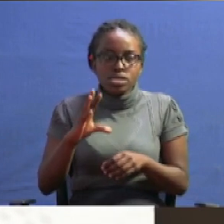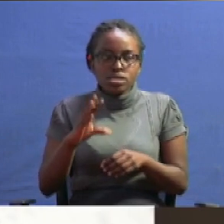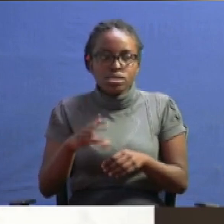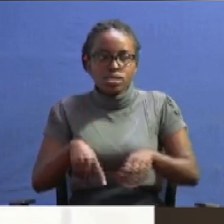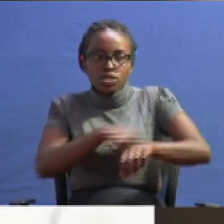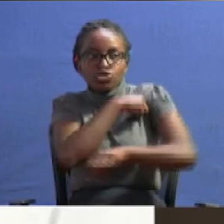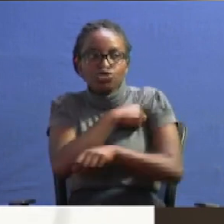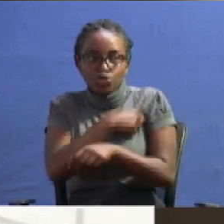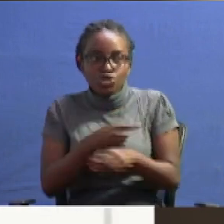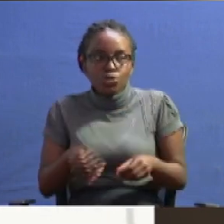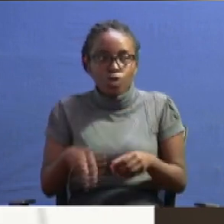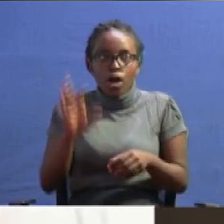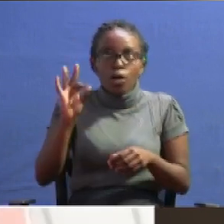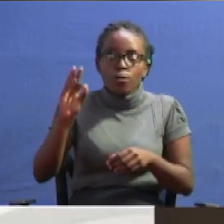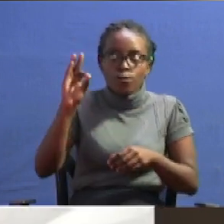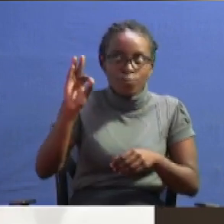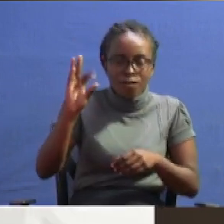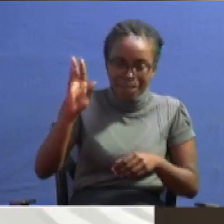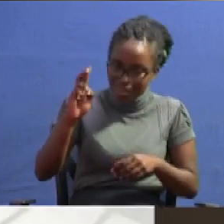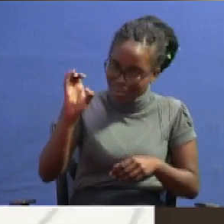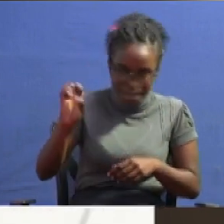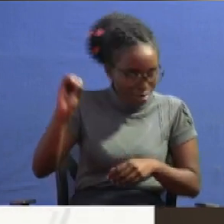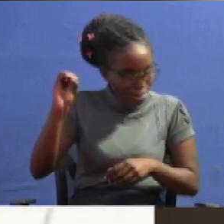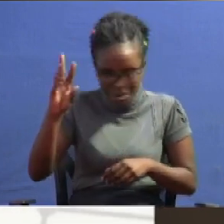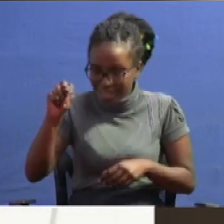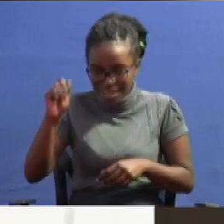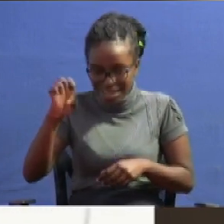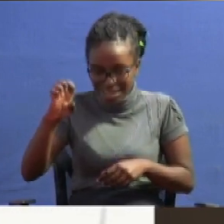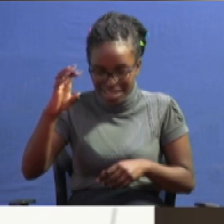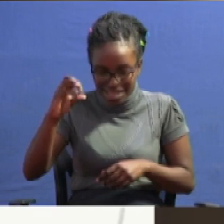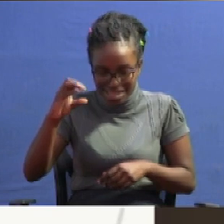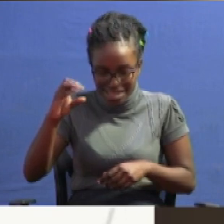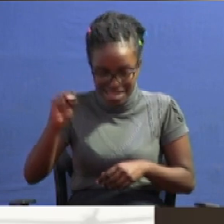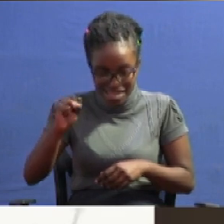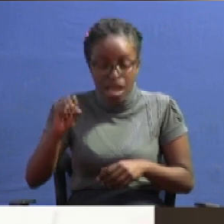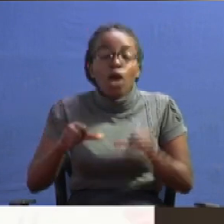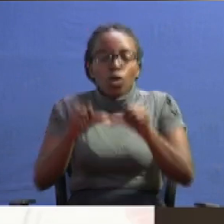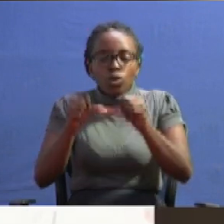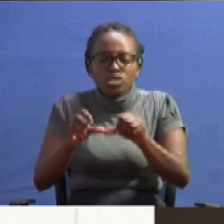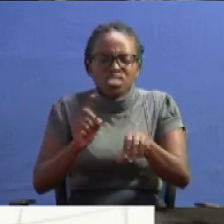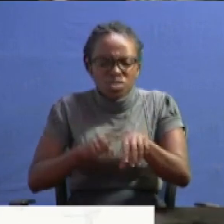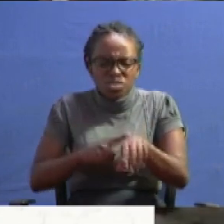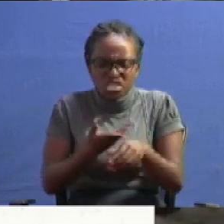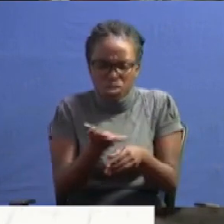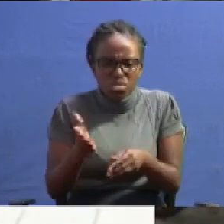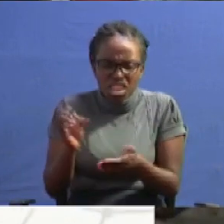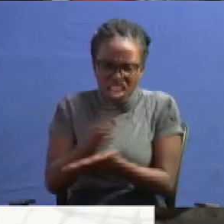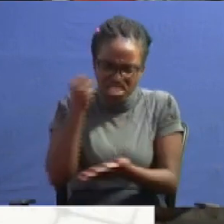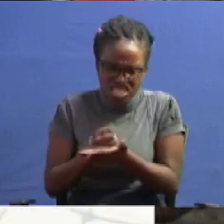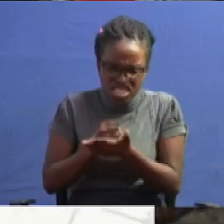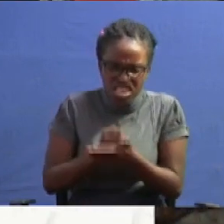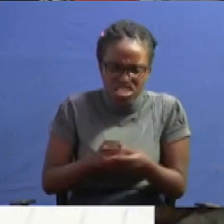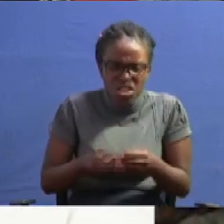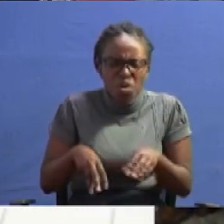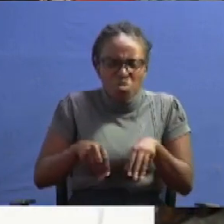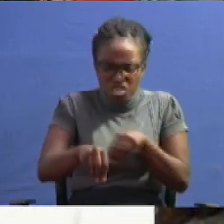Kenya, Florence Muturi, has supported the filing of this case, stating that the role of implementation of the subsidized fertilizer ought to have